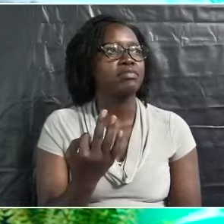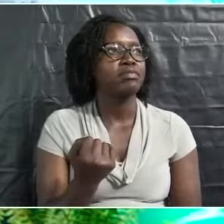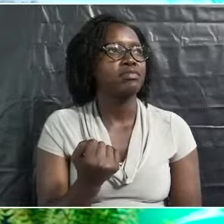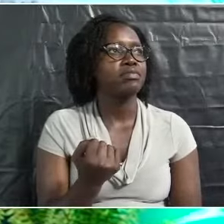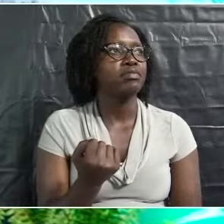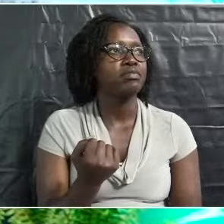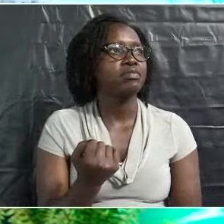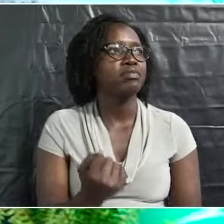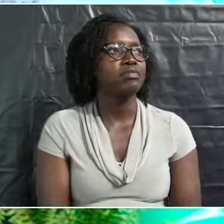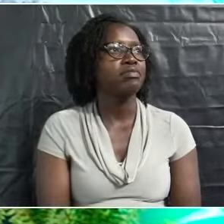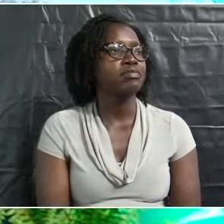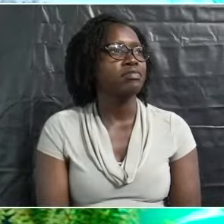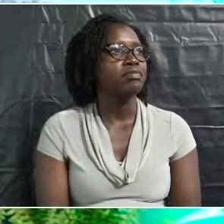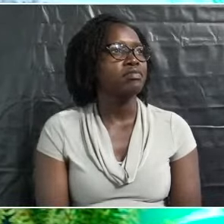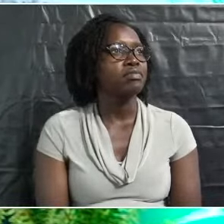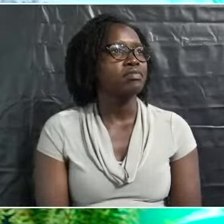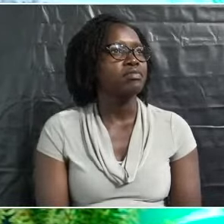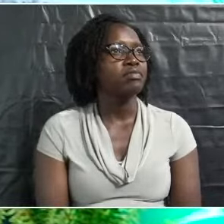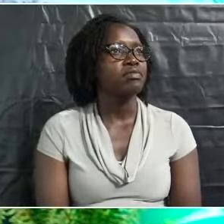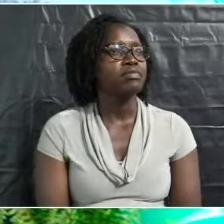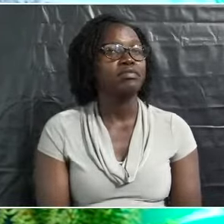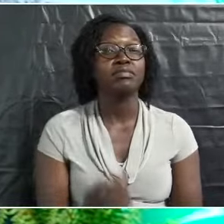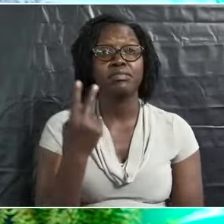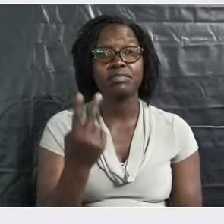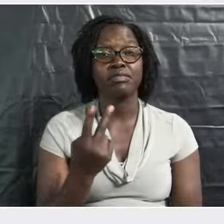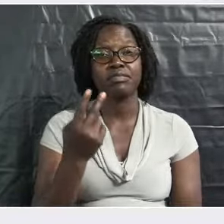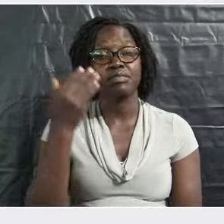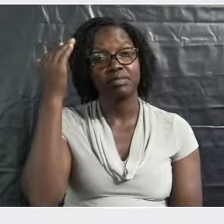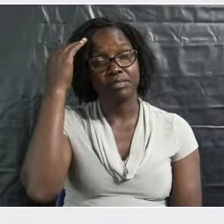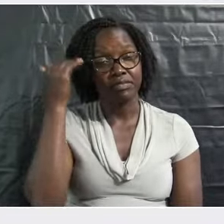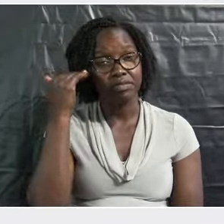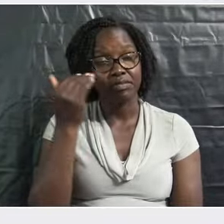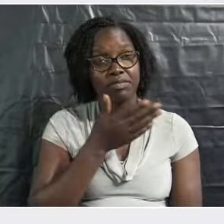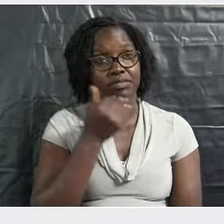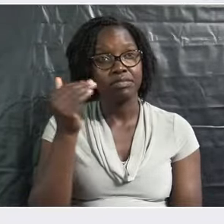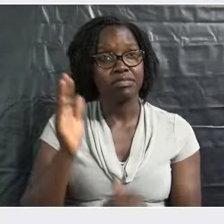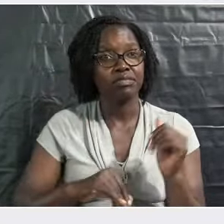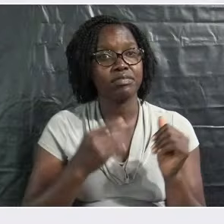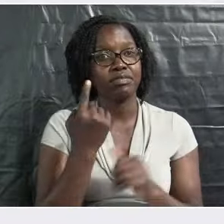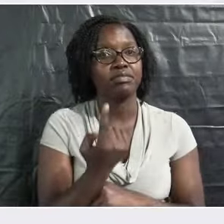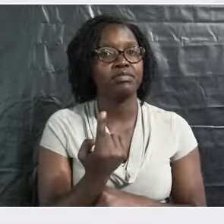in this: two heads are better than one.